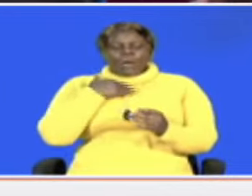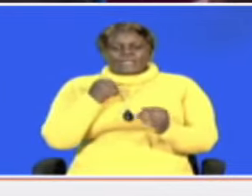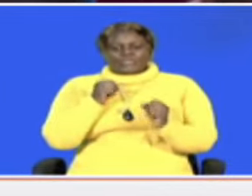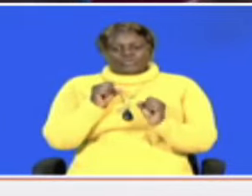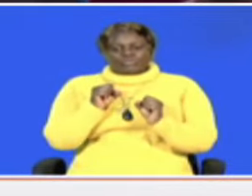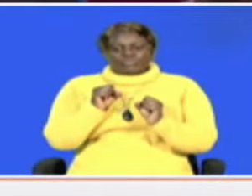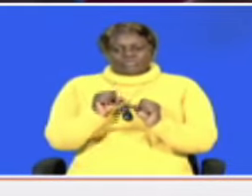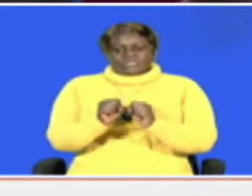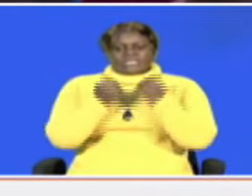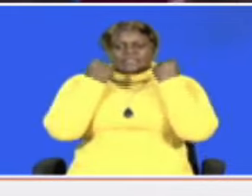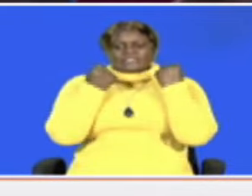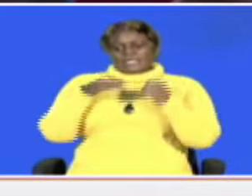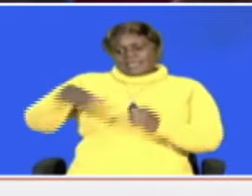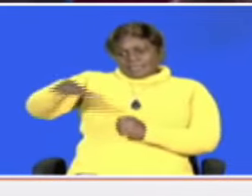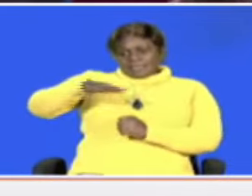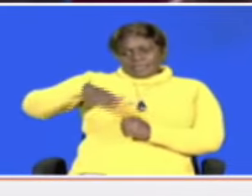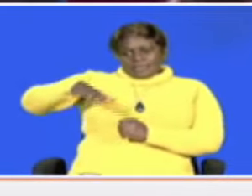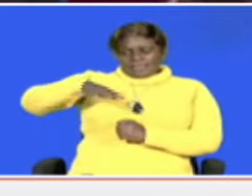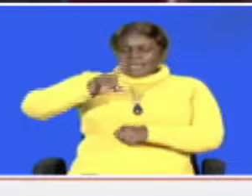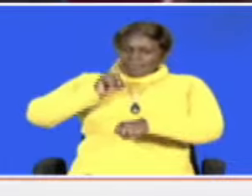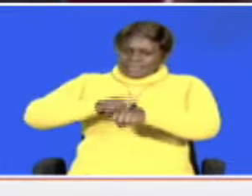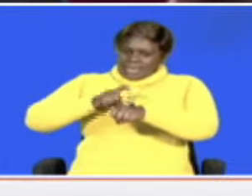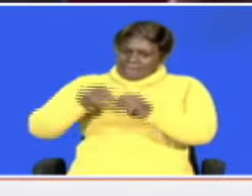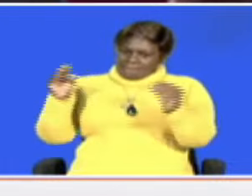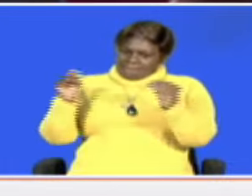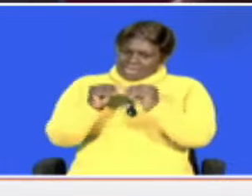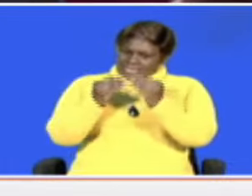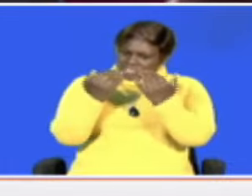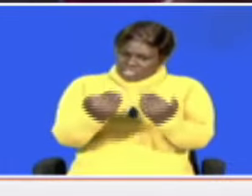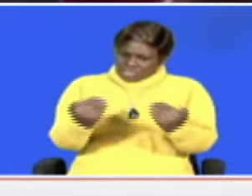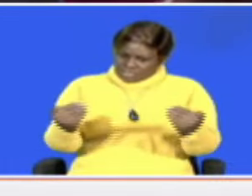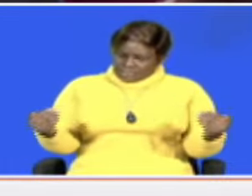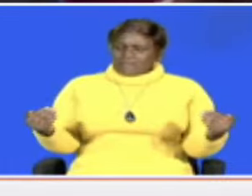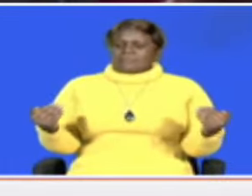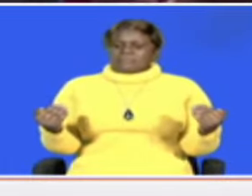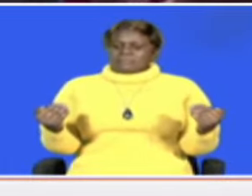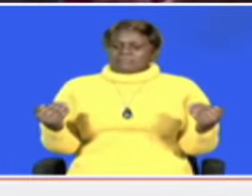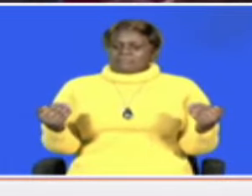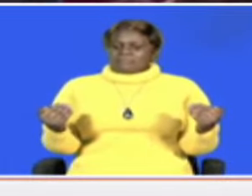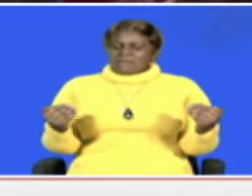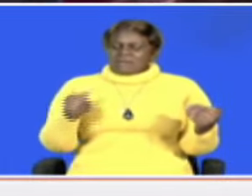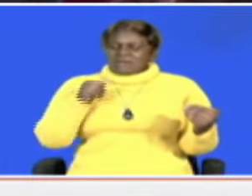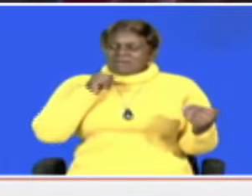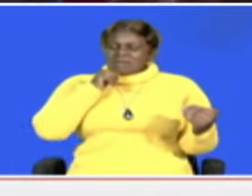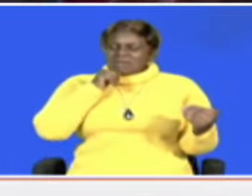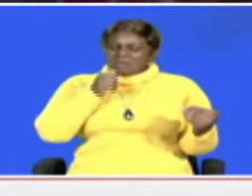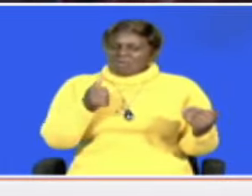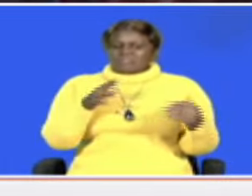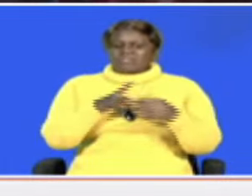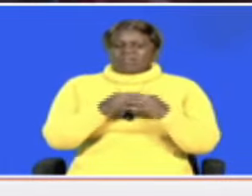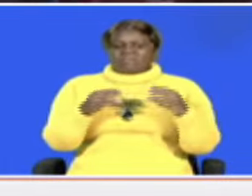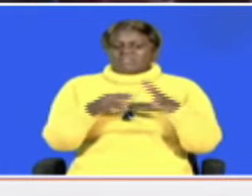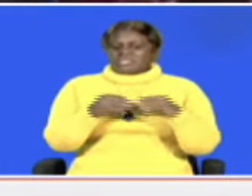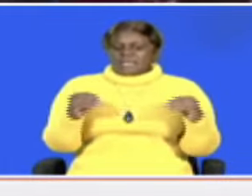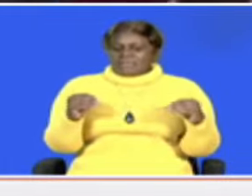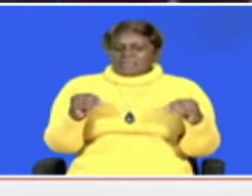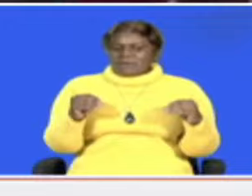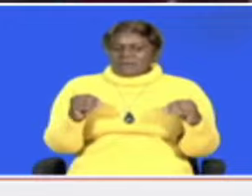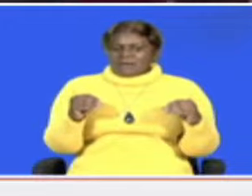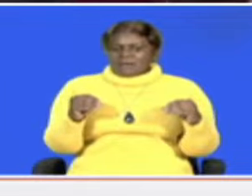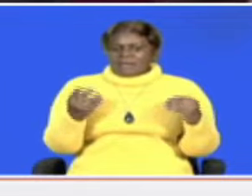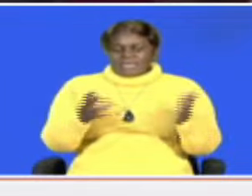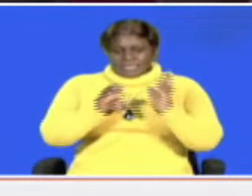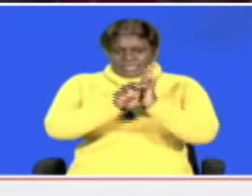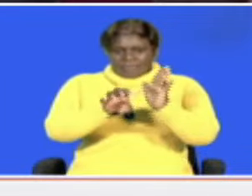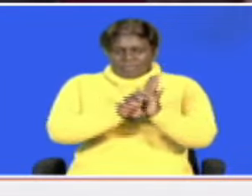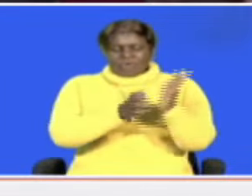or safety places. So whenever we meet these children, they are not really that comfortable like